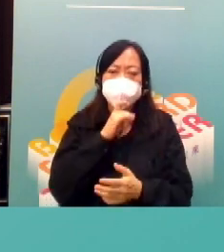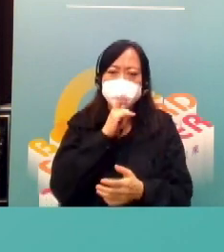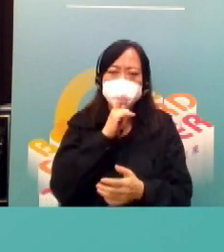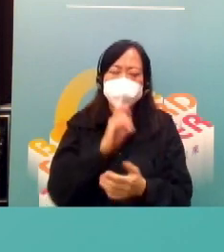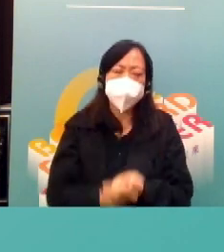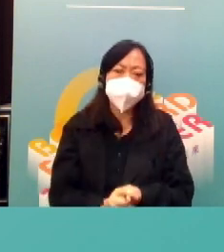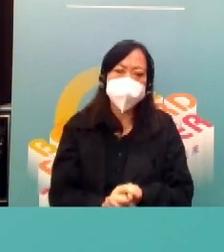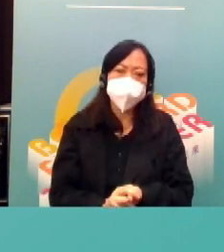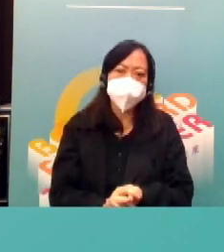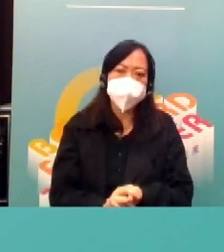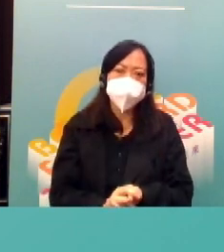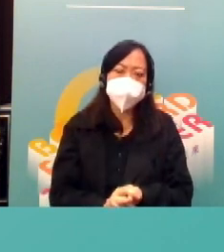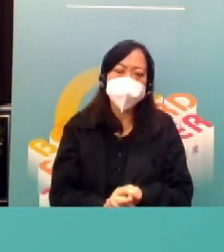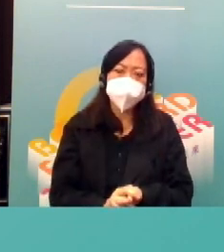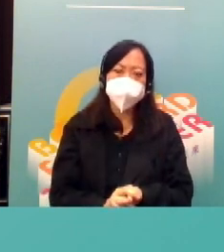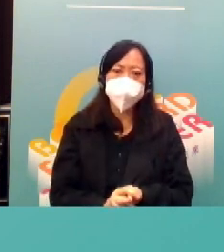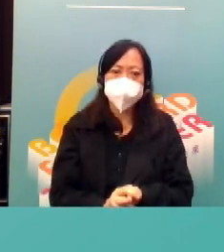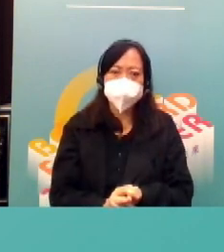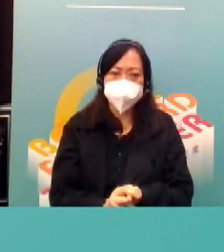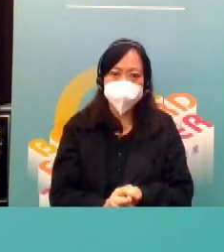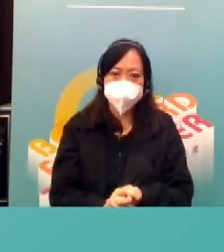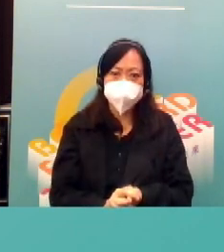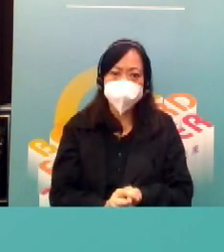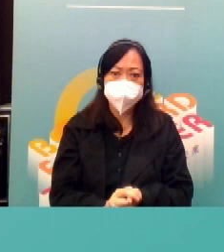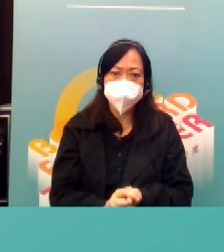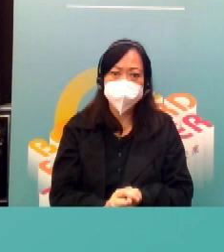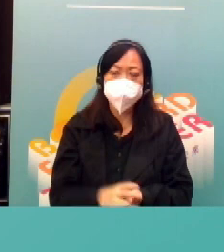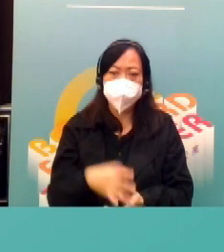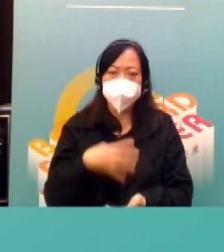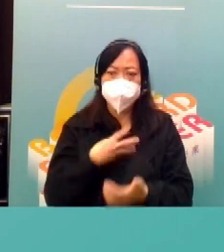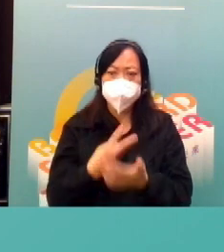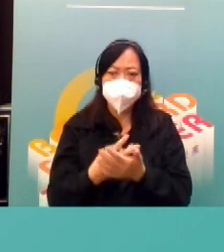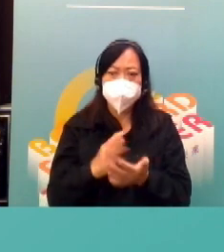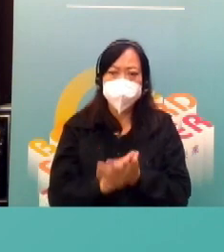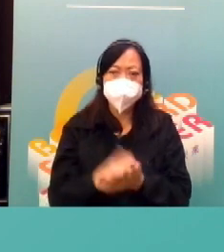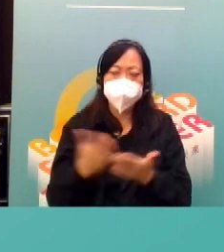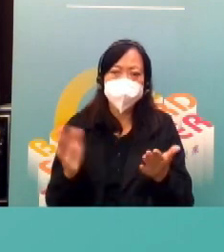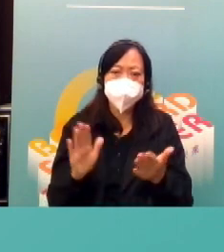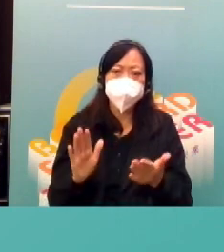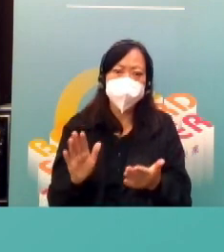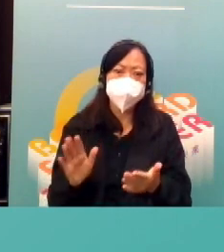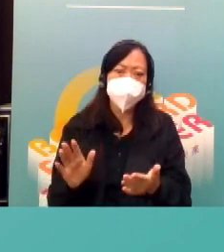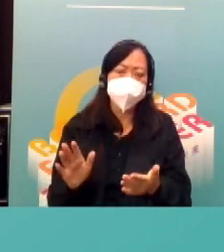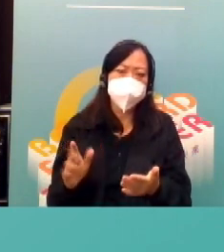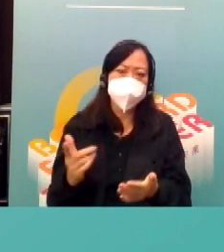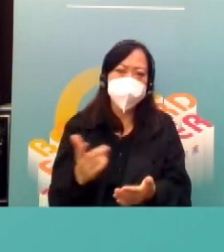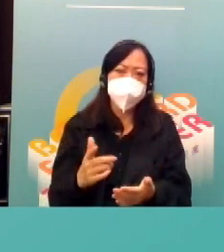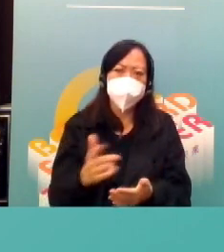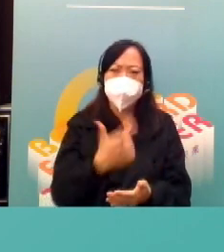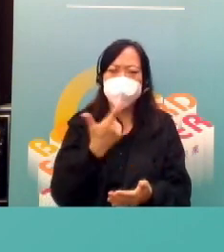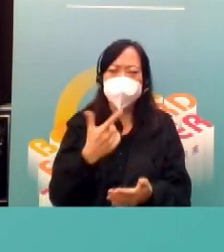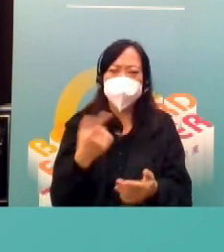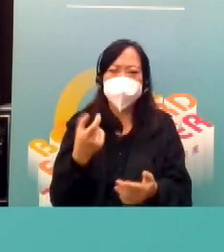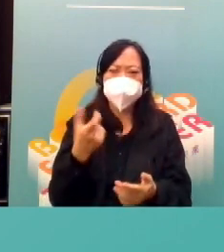very careful to not raise too much money actually from our investors, because we know the amount of work that is needed to work with government